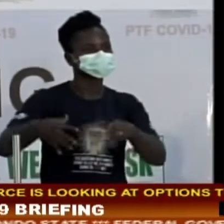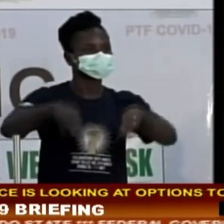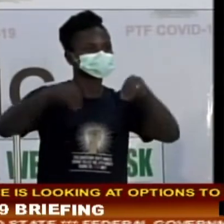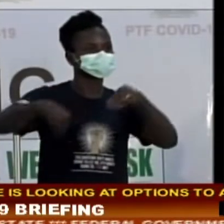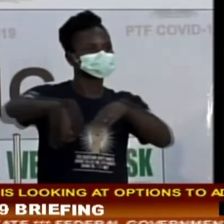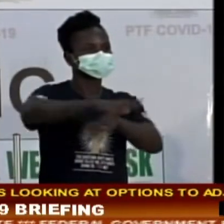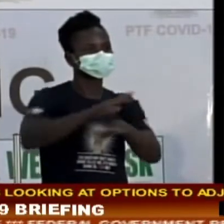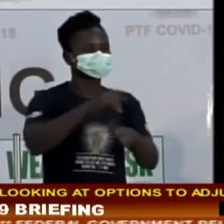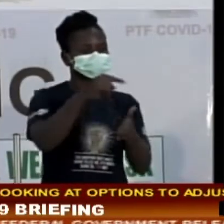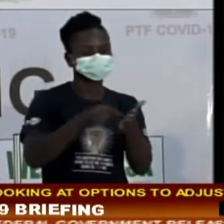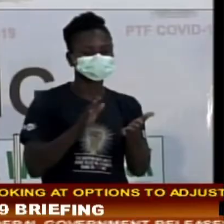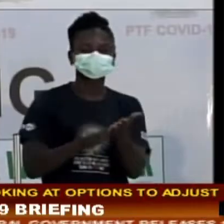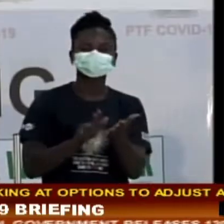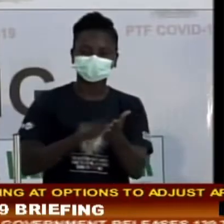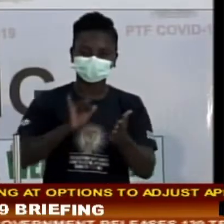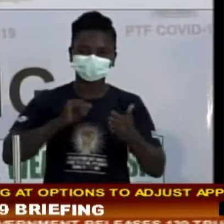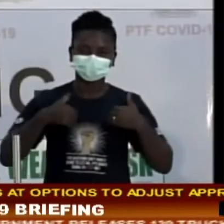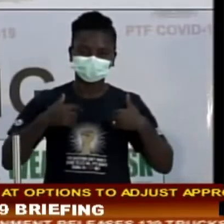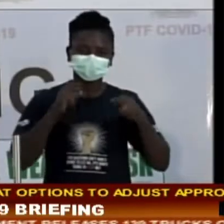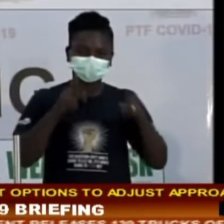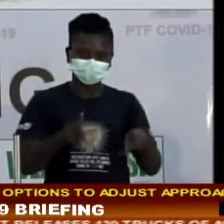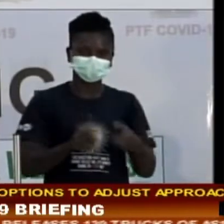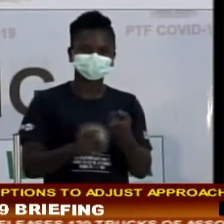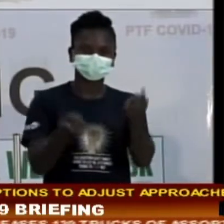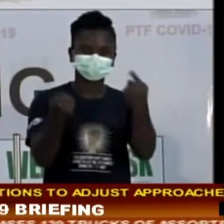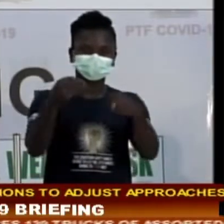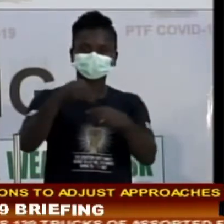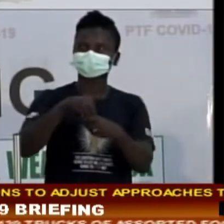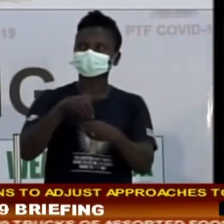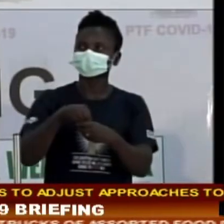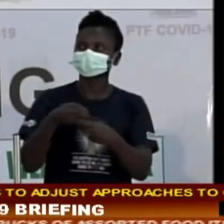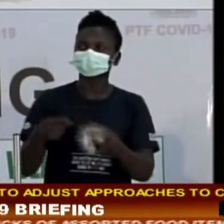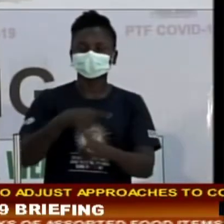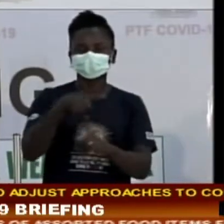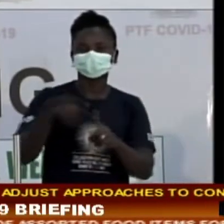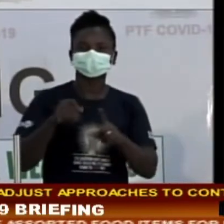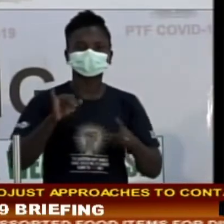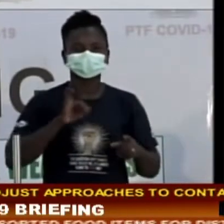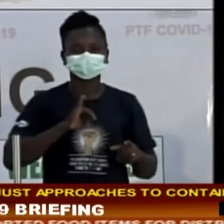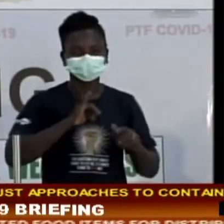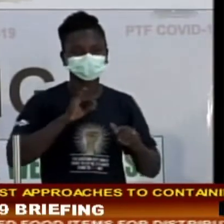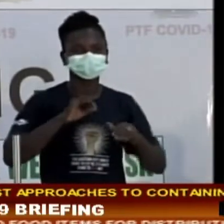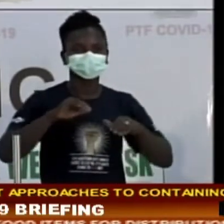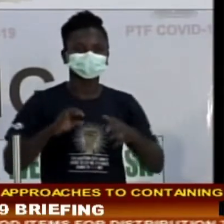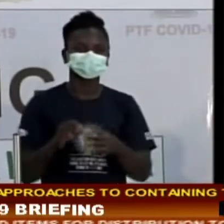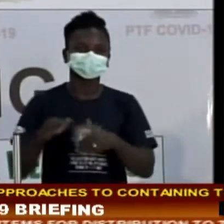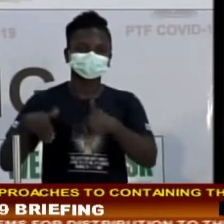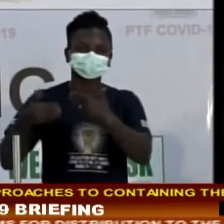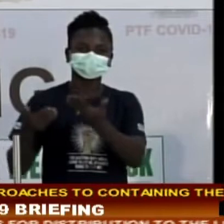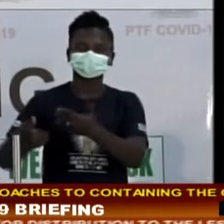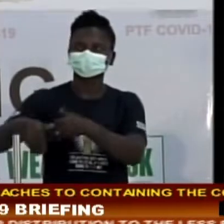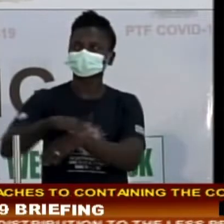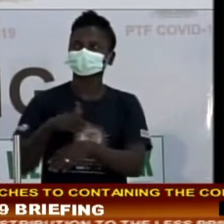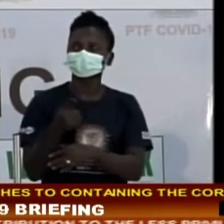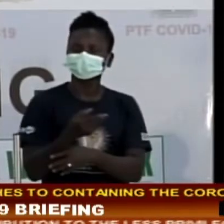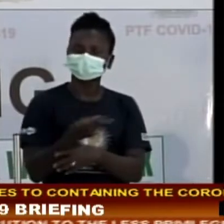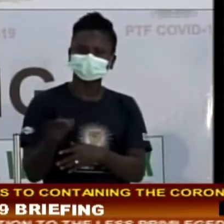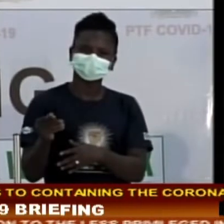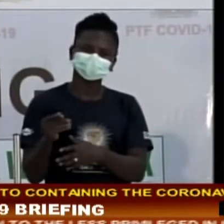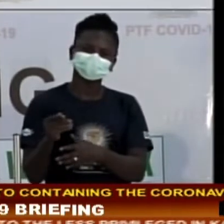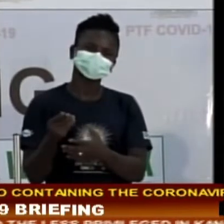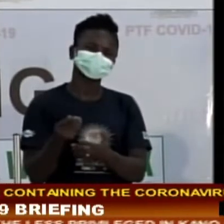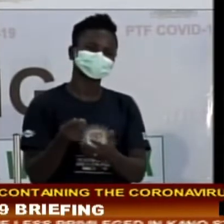I happened to be privileged to have come in quick uh in August when I handed over the first few wounds uh in boui I we handed over